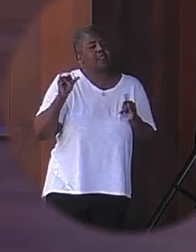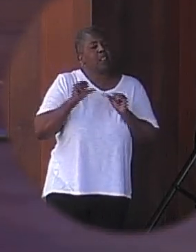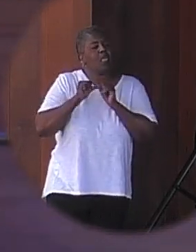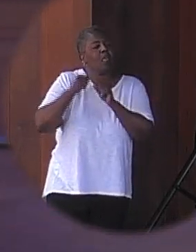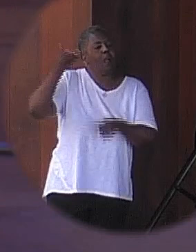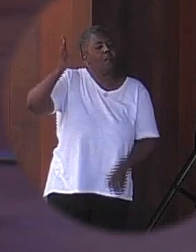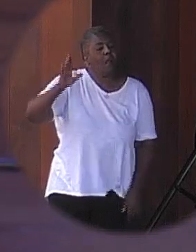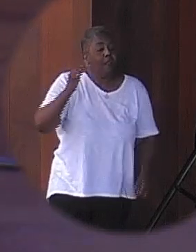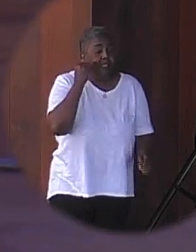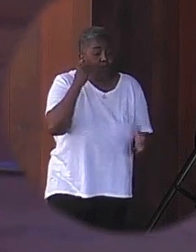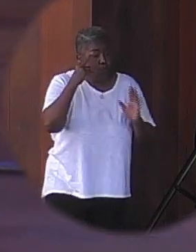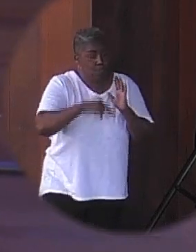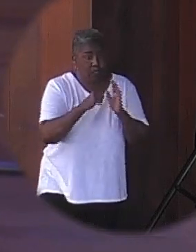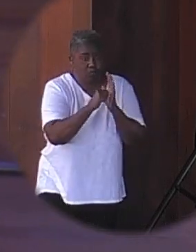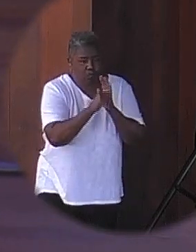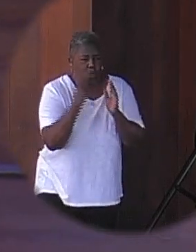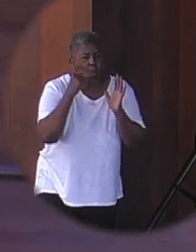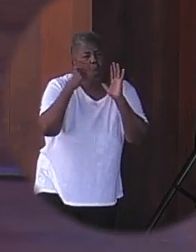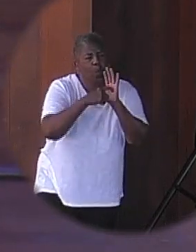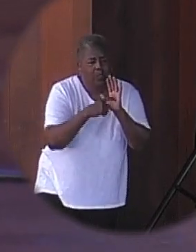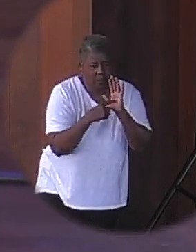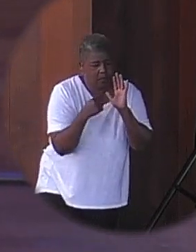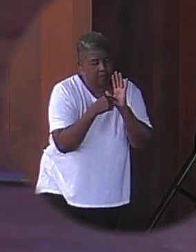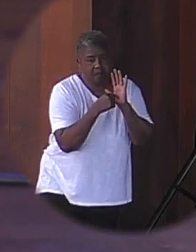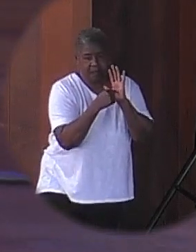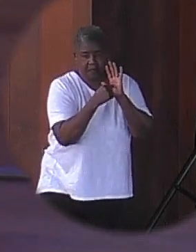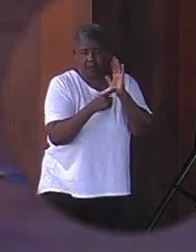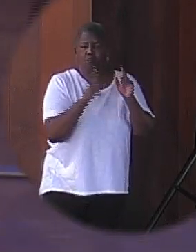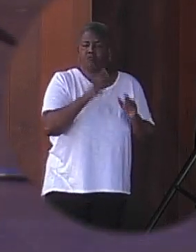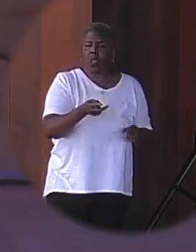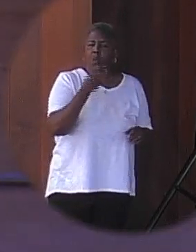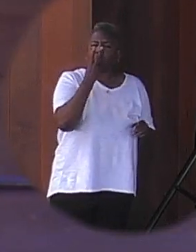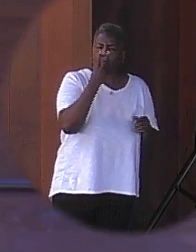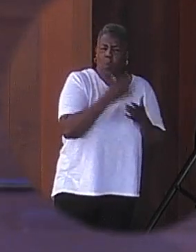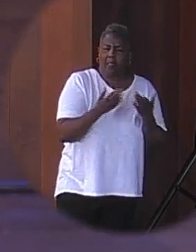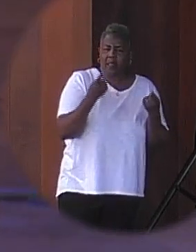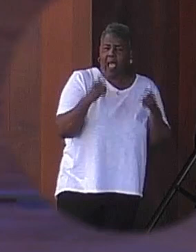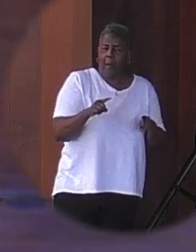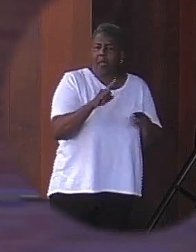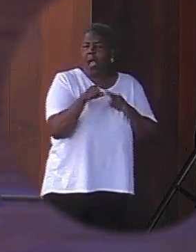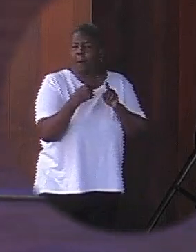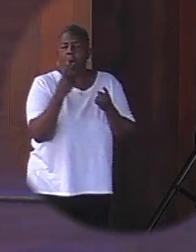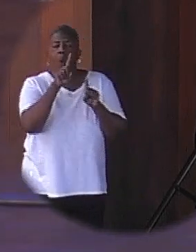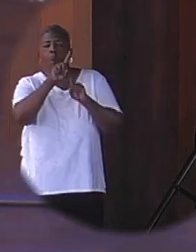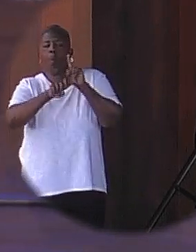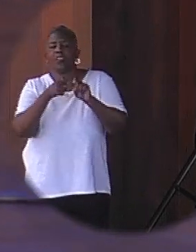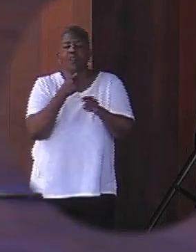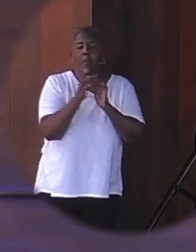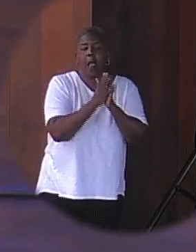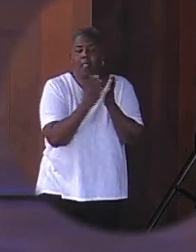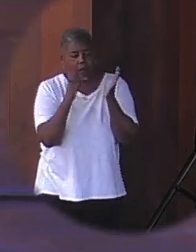fact, if you read through scripture, you will find that there are really two realities we learn about questions from the